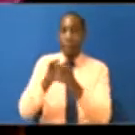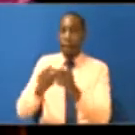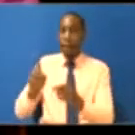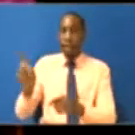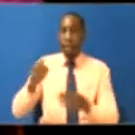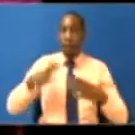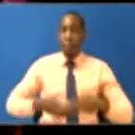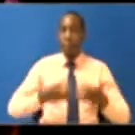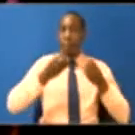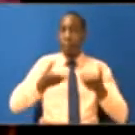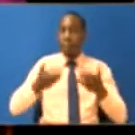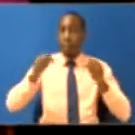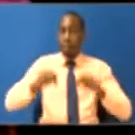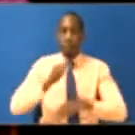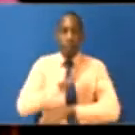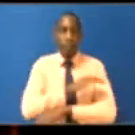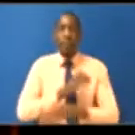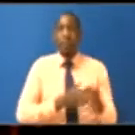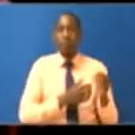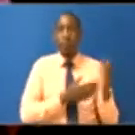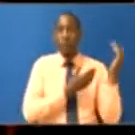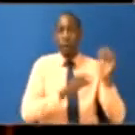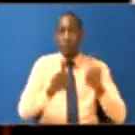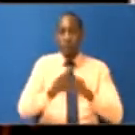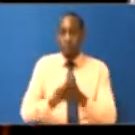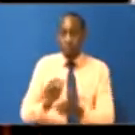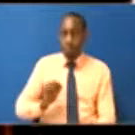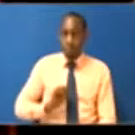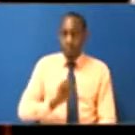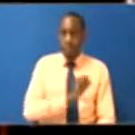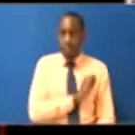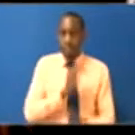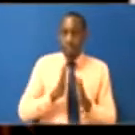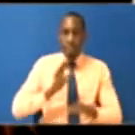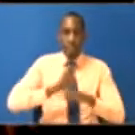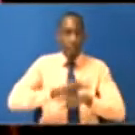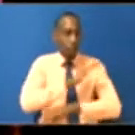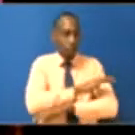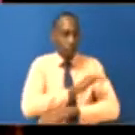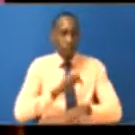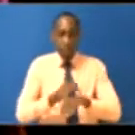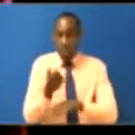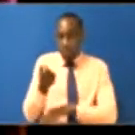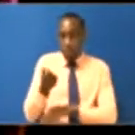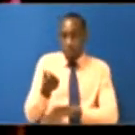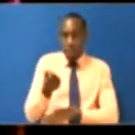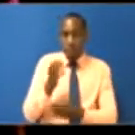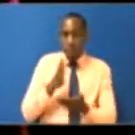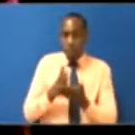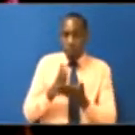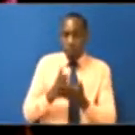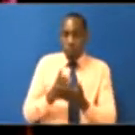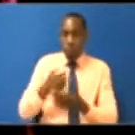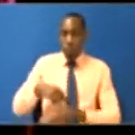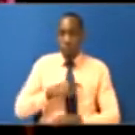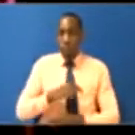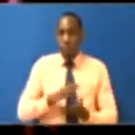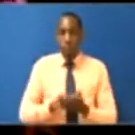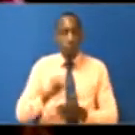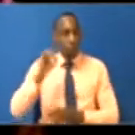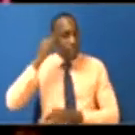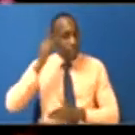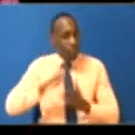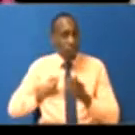nairobians this evening were hoping for senator good evening for a moment there we were skipping our heartbeats uh